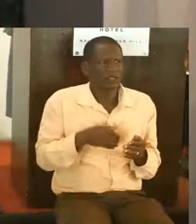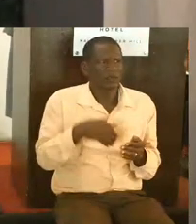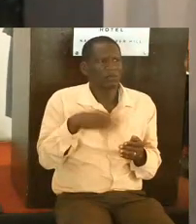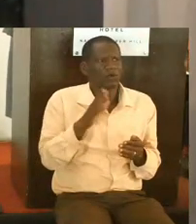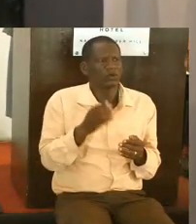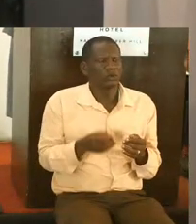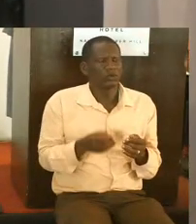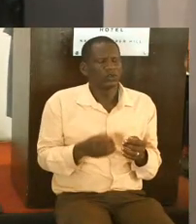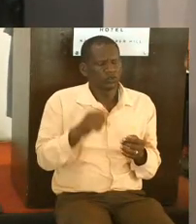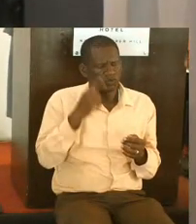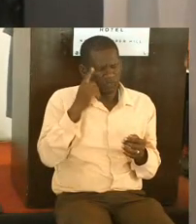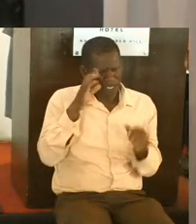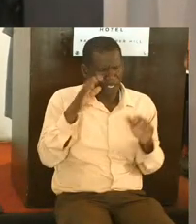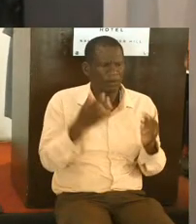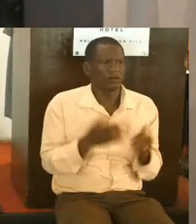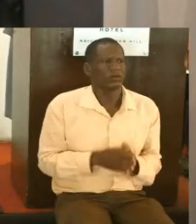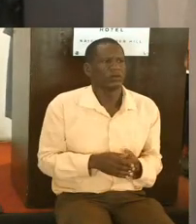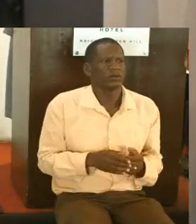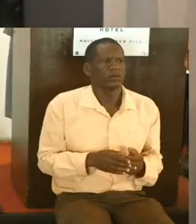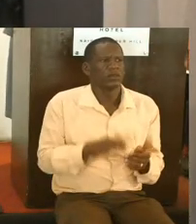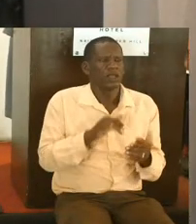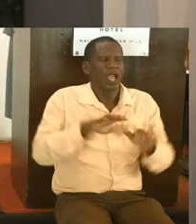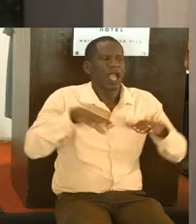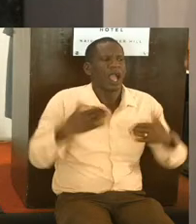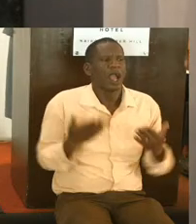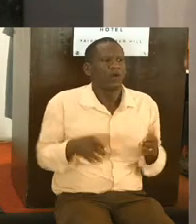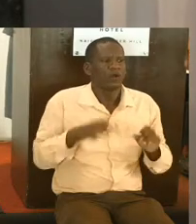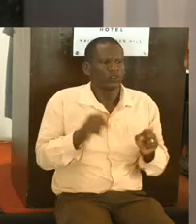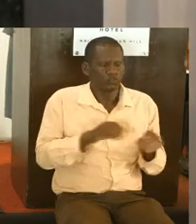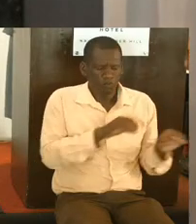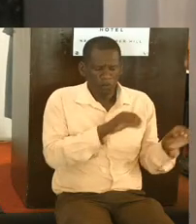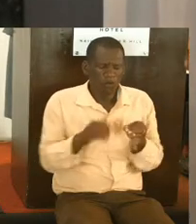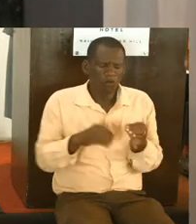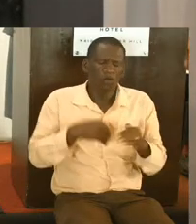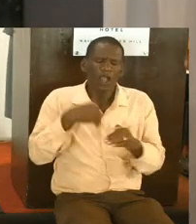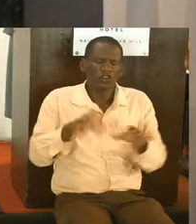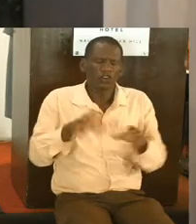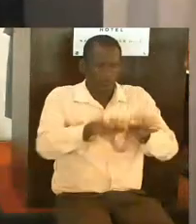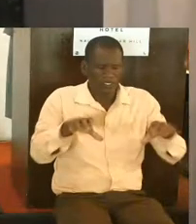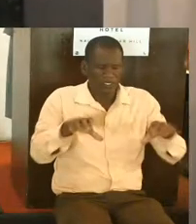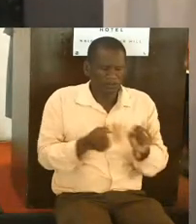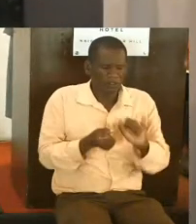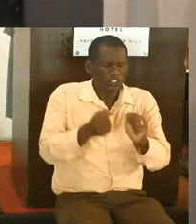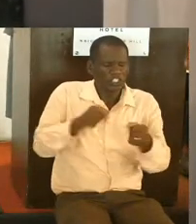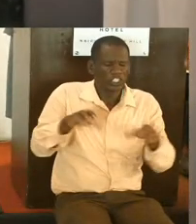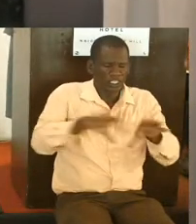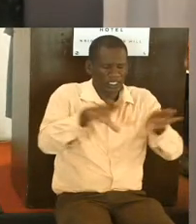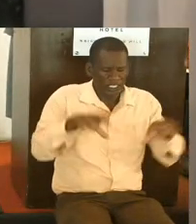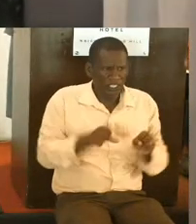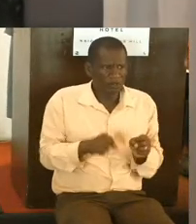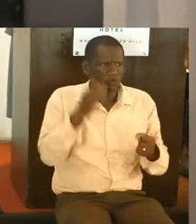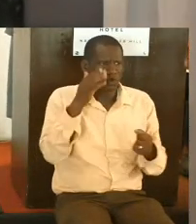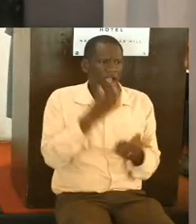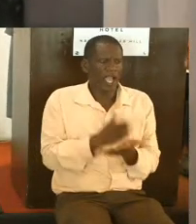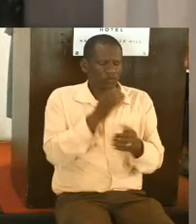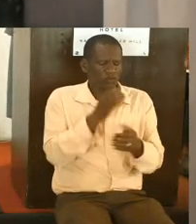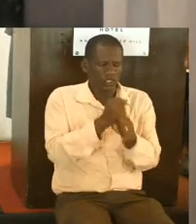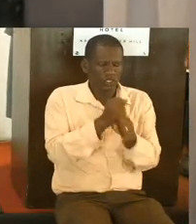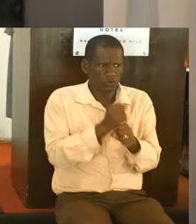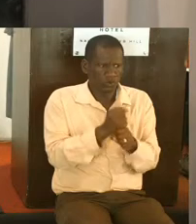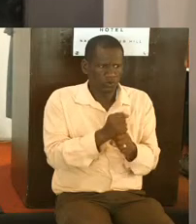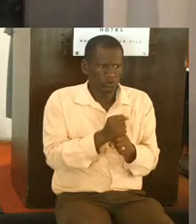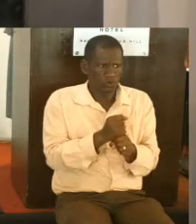to turn our head towards you know that how do we move Beyond systems changing systems to actually doing